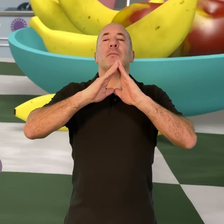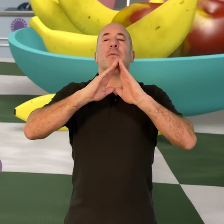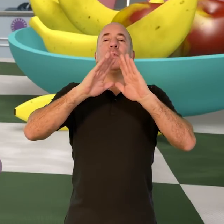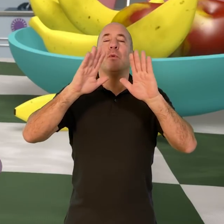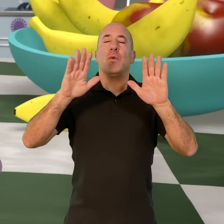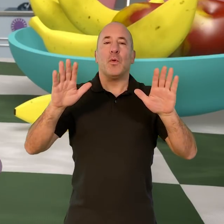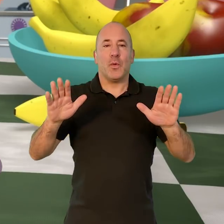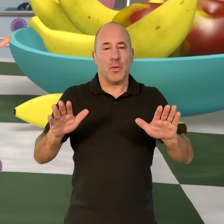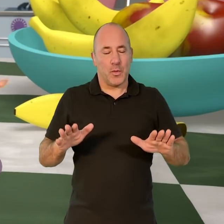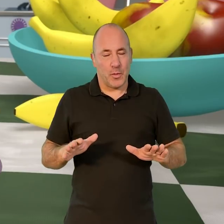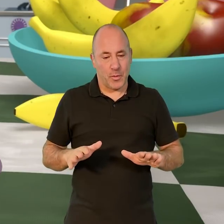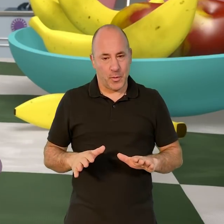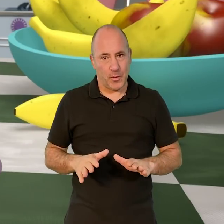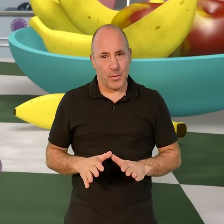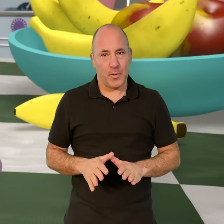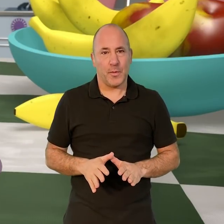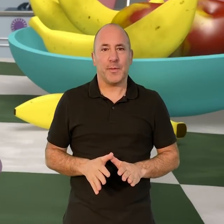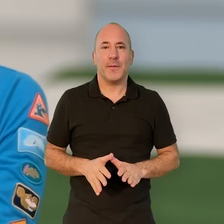and lower down.